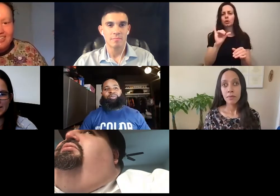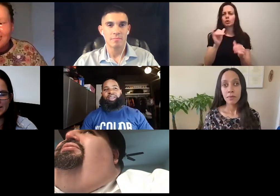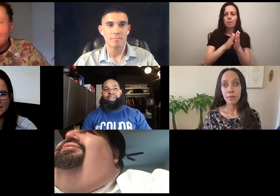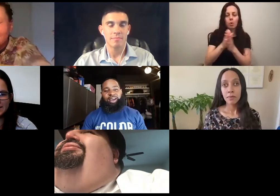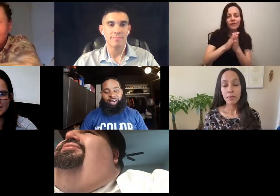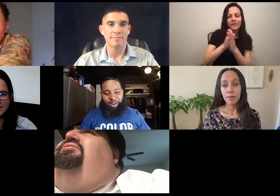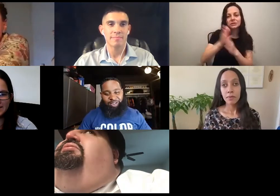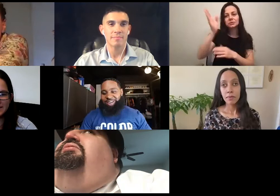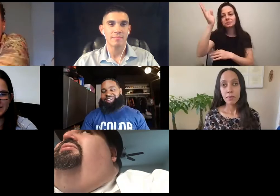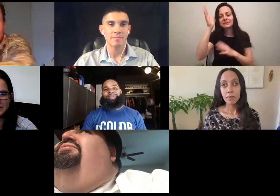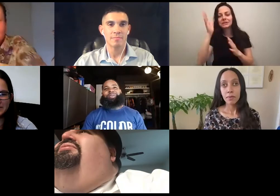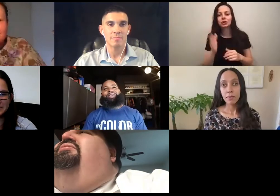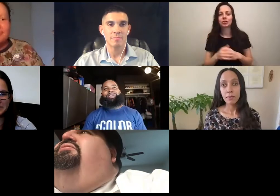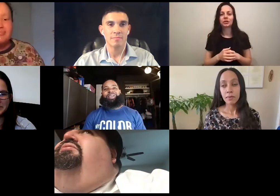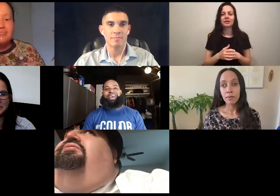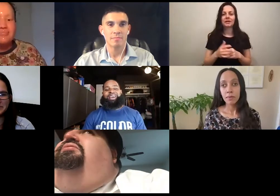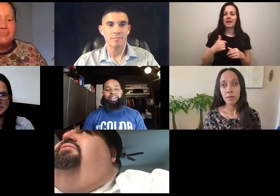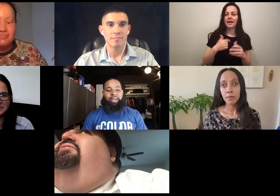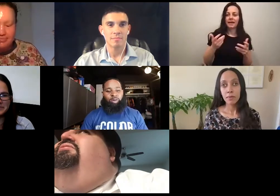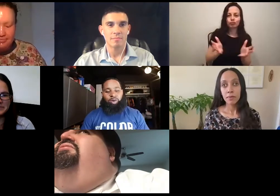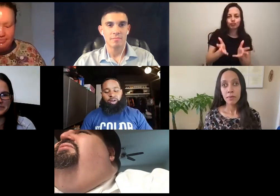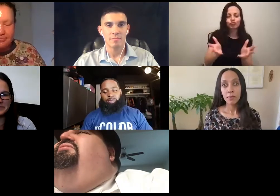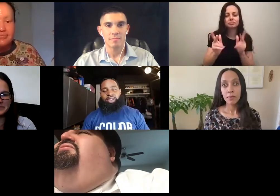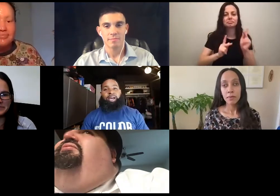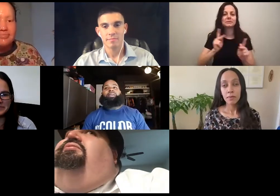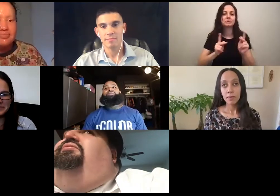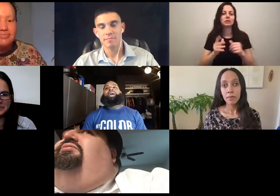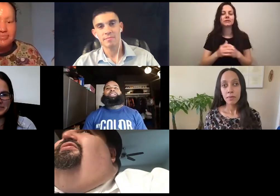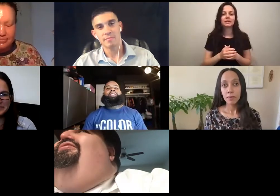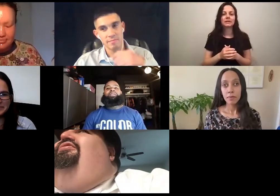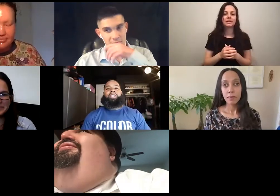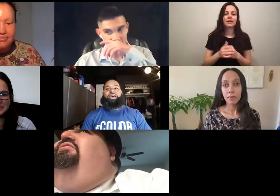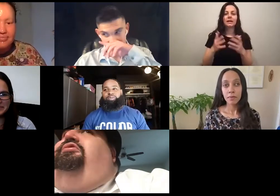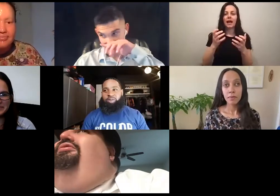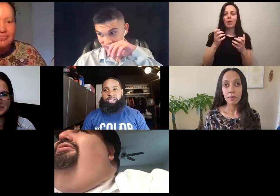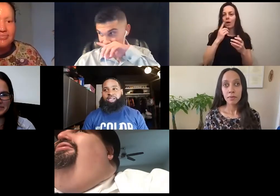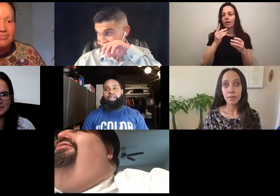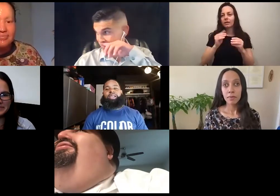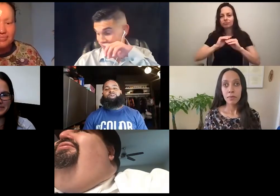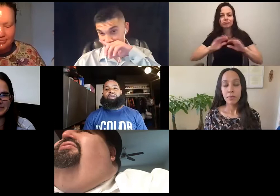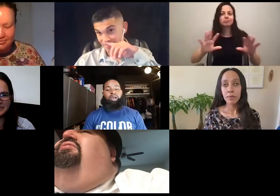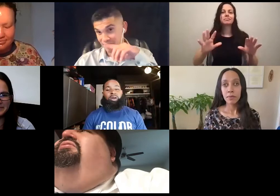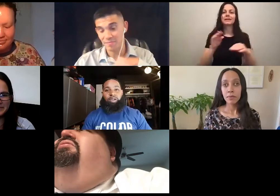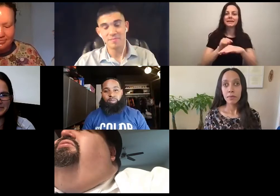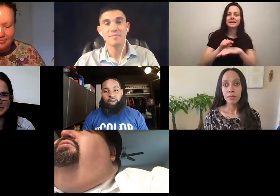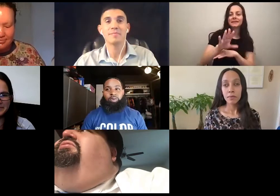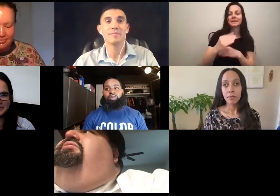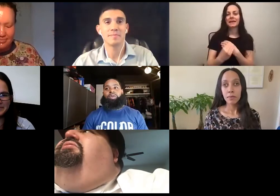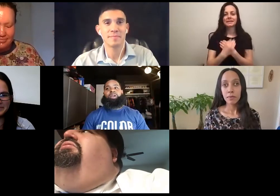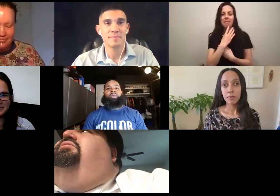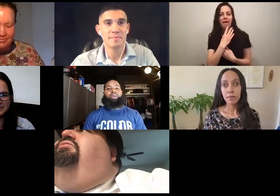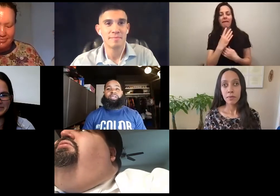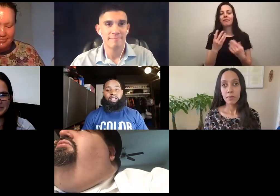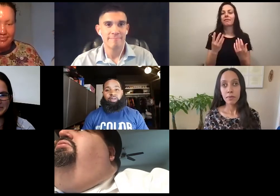shaker, really over here in the world, and want to push out positivity and inspiration, as well as uplift people